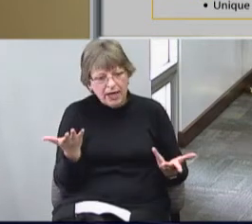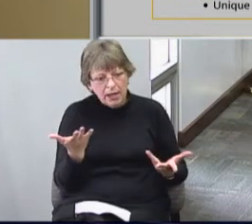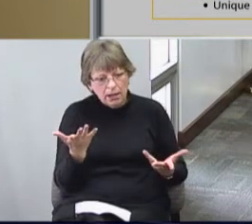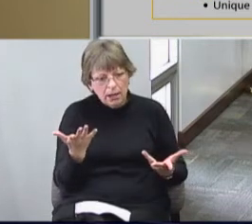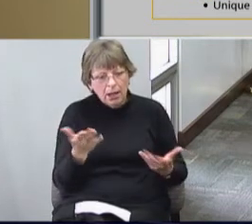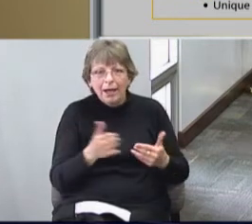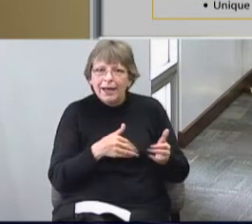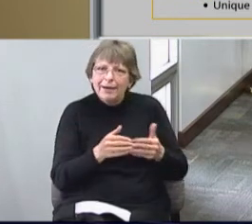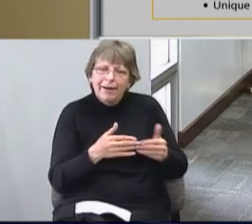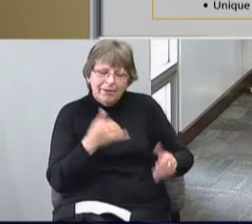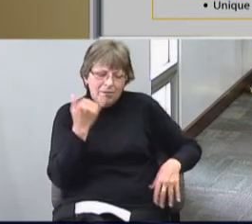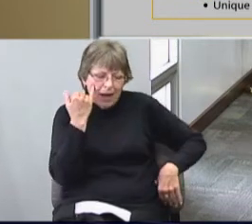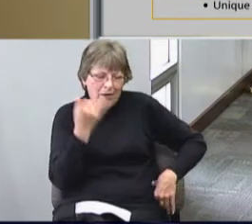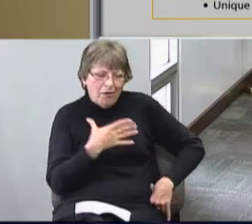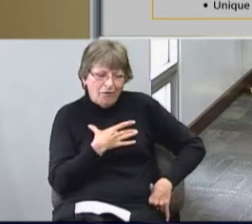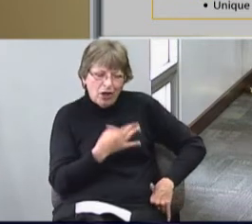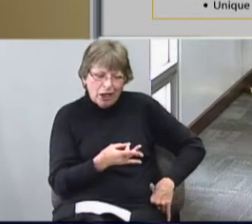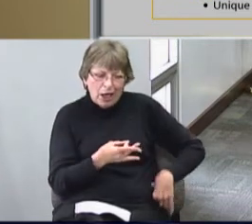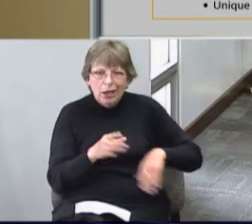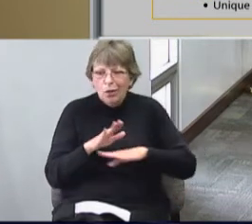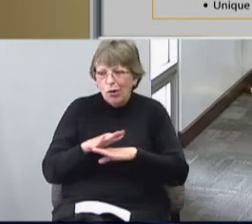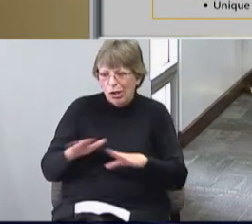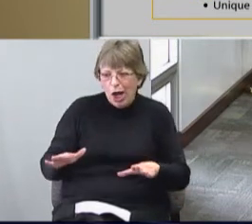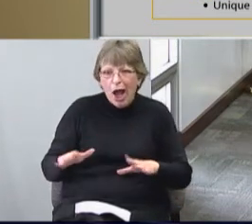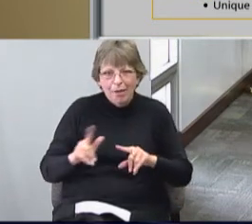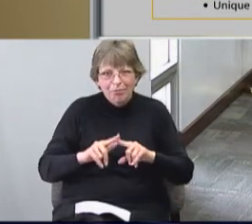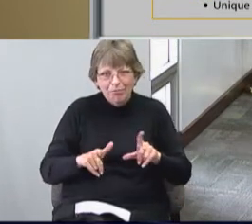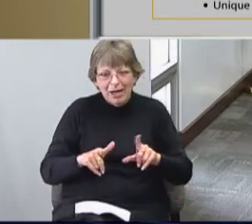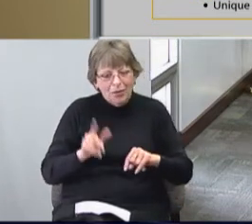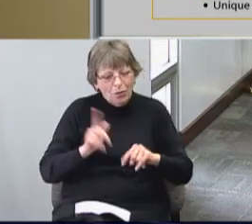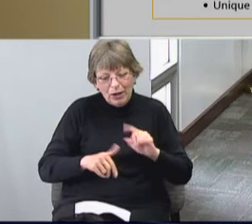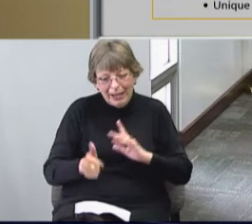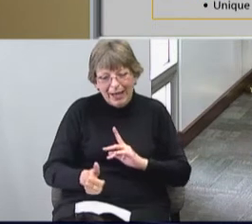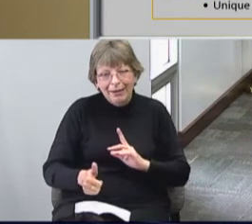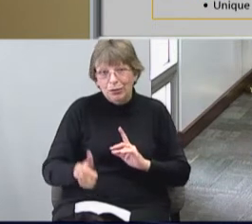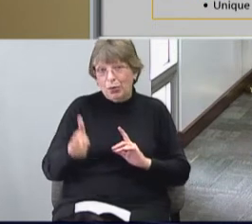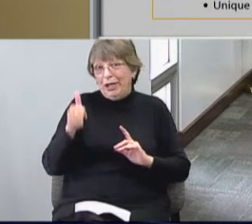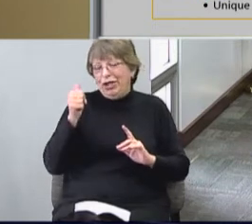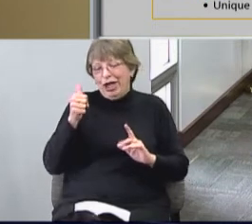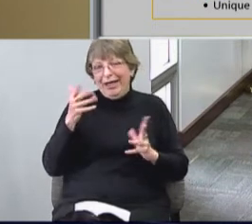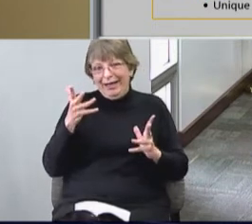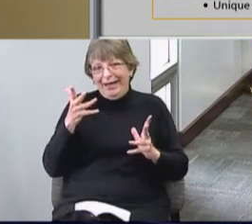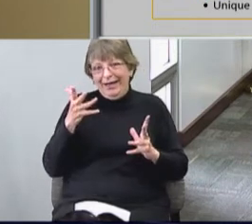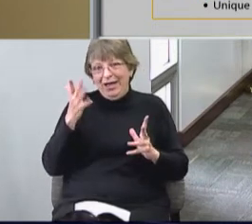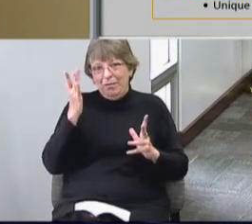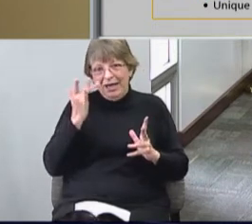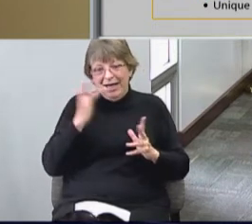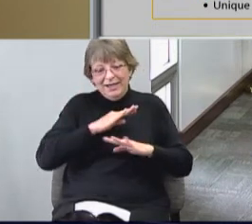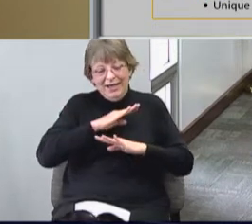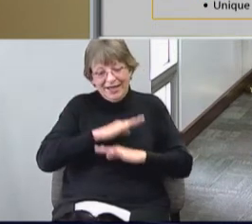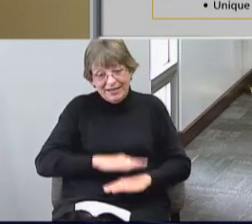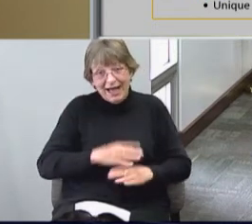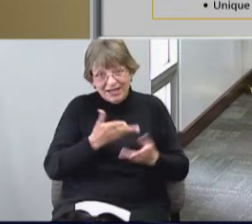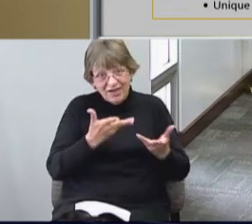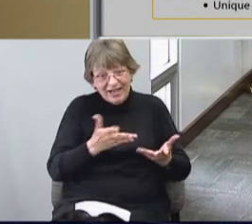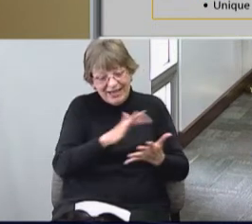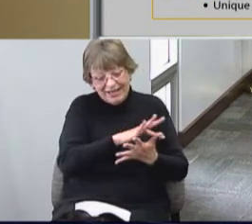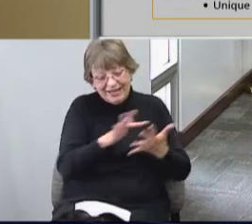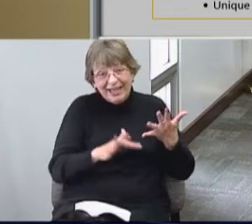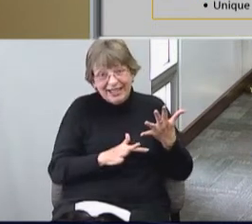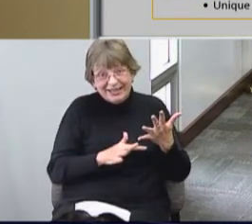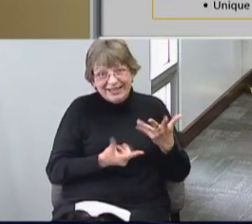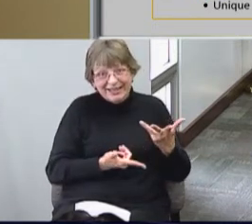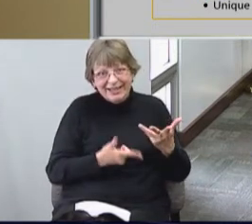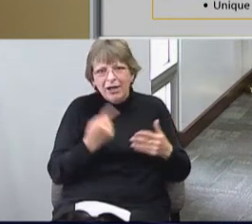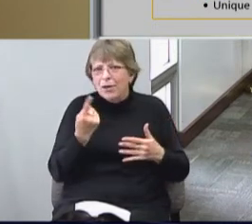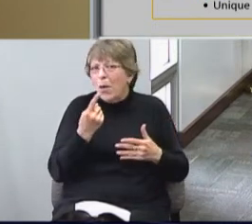it may not be a reason to reject it when it has met all of these criteria, because there's always going to be